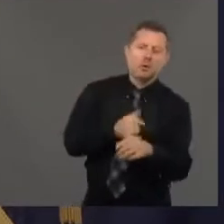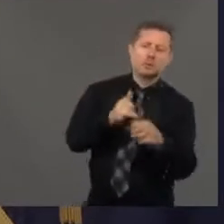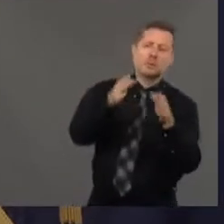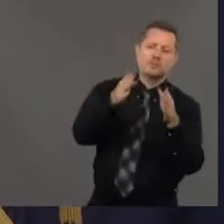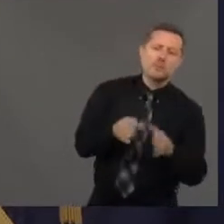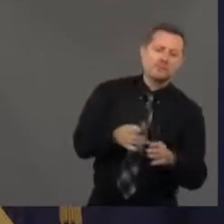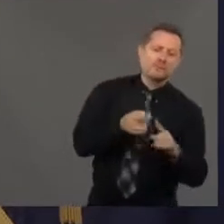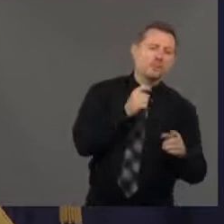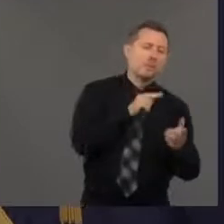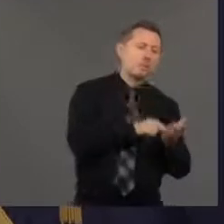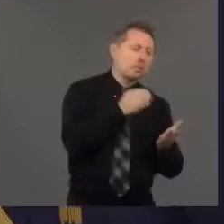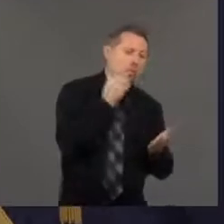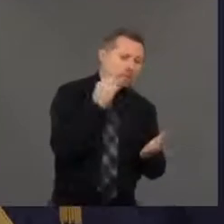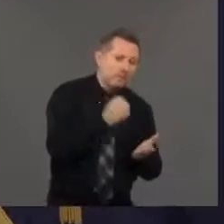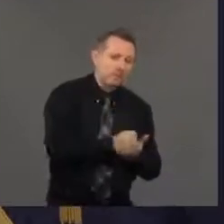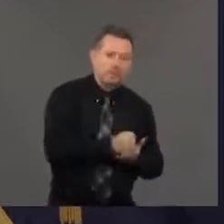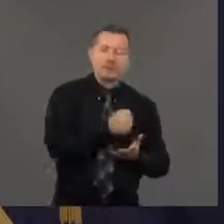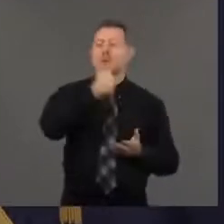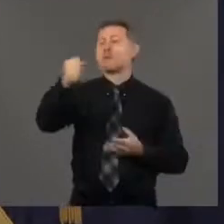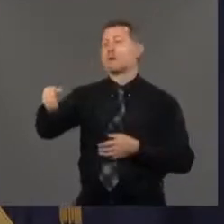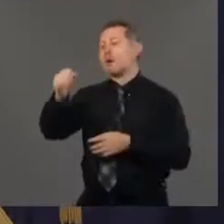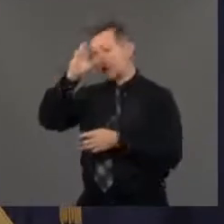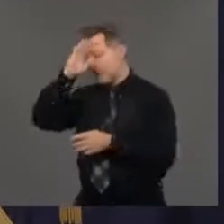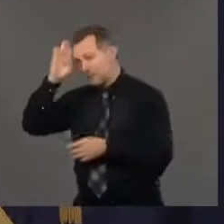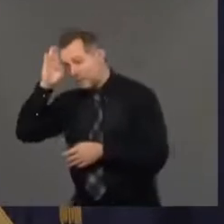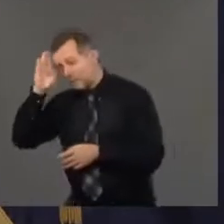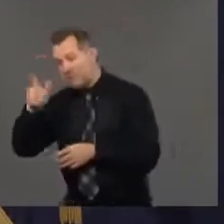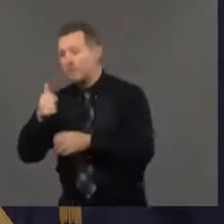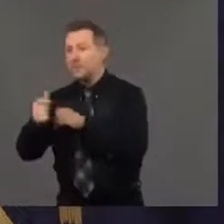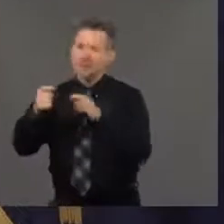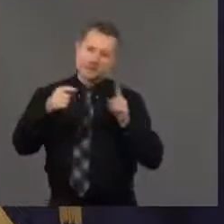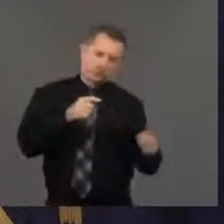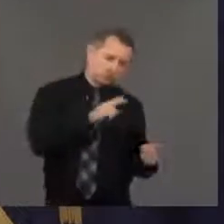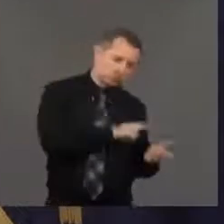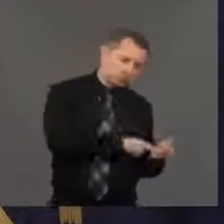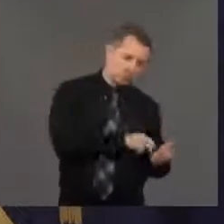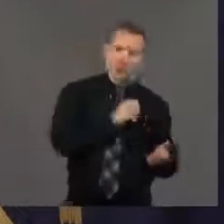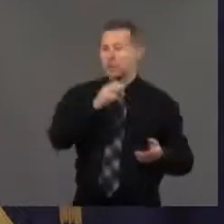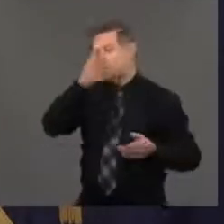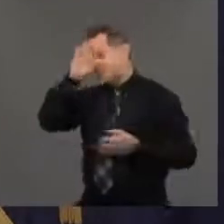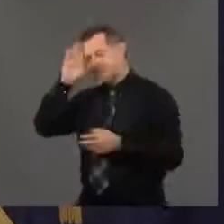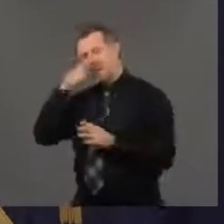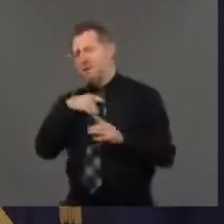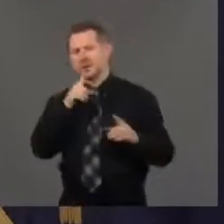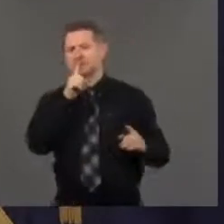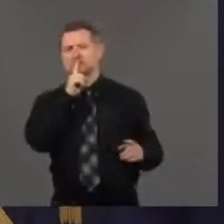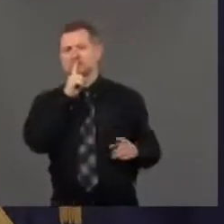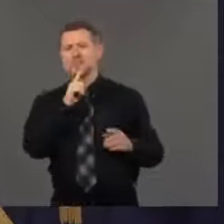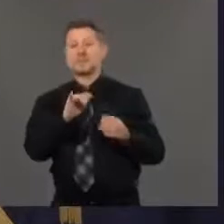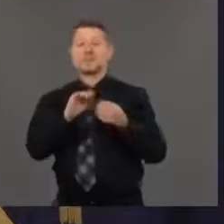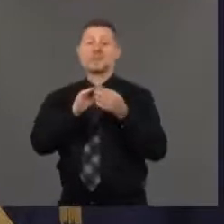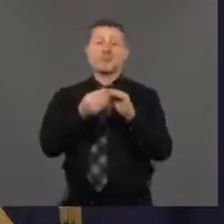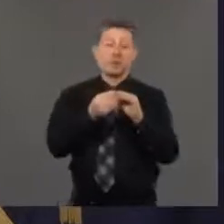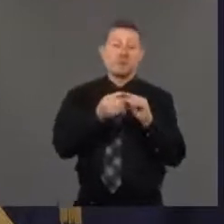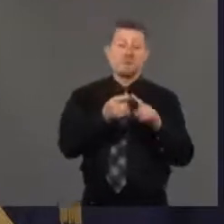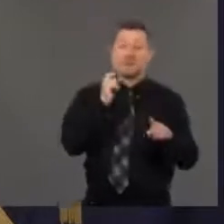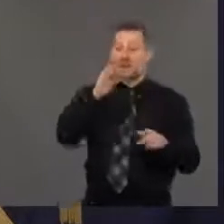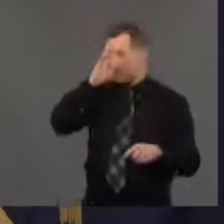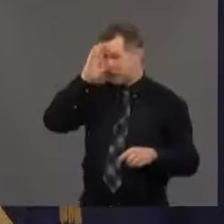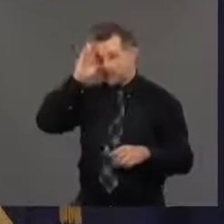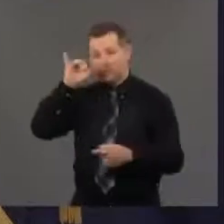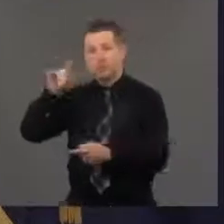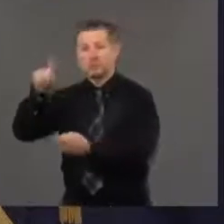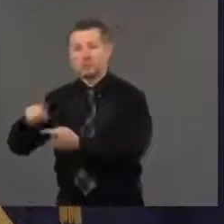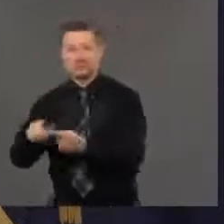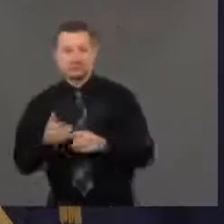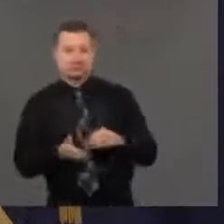nursing home into the hospital, or you'd have to do it the other way, back it out of the hospital deaths, increase the nursing home,